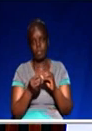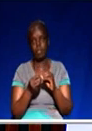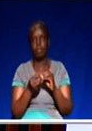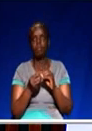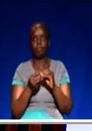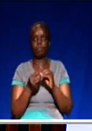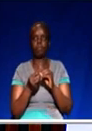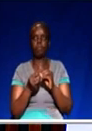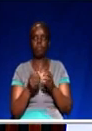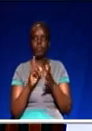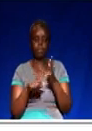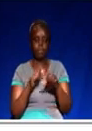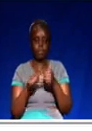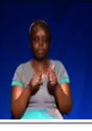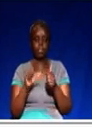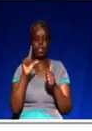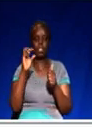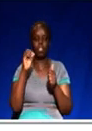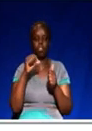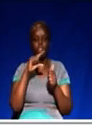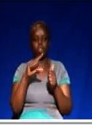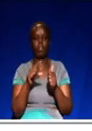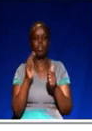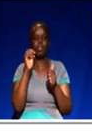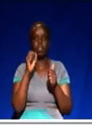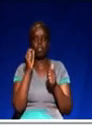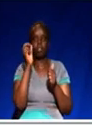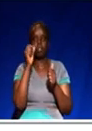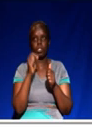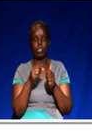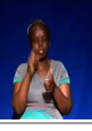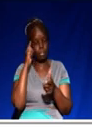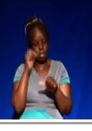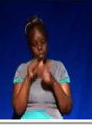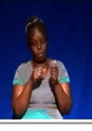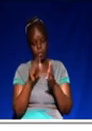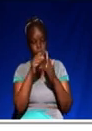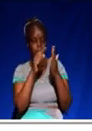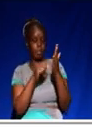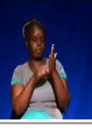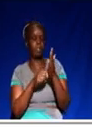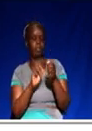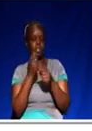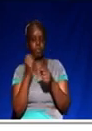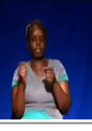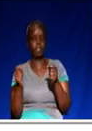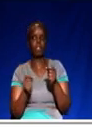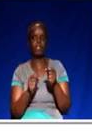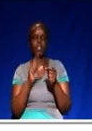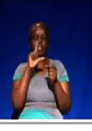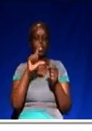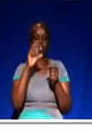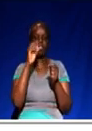What about the logarithm notation? Consider the following numbers which have been expressed in logarithm notation.